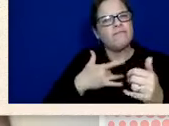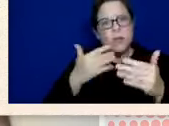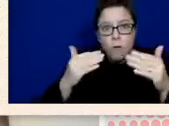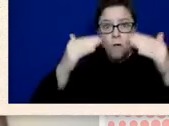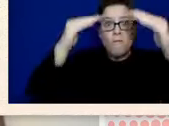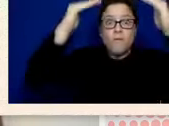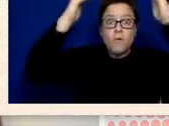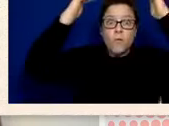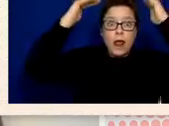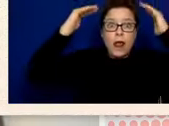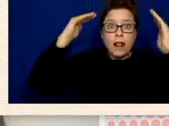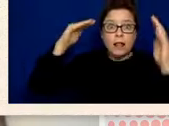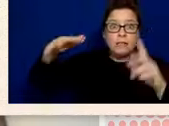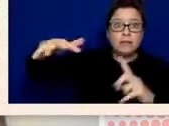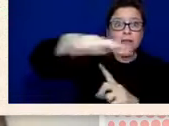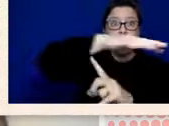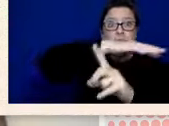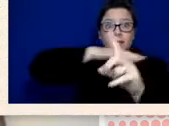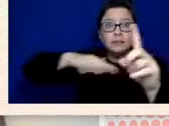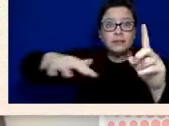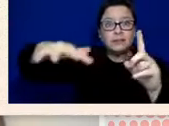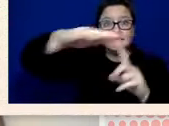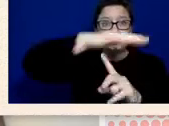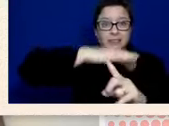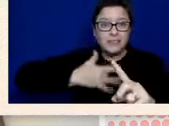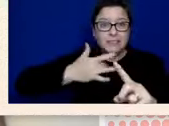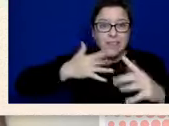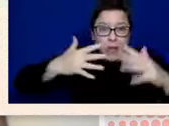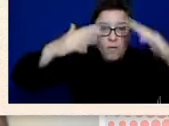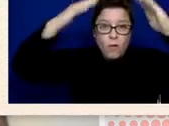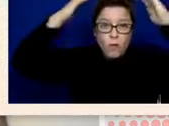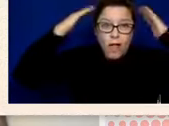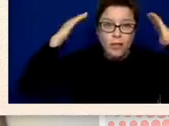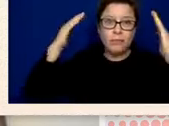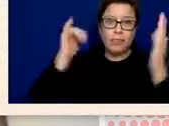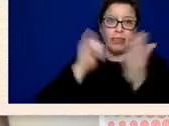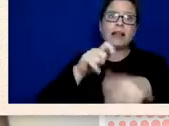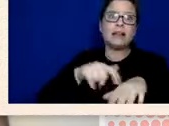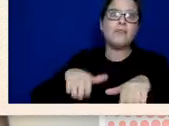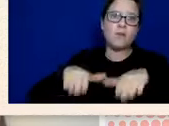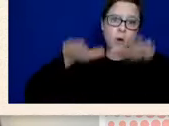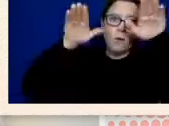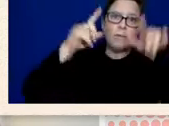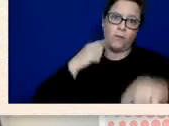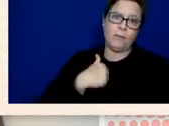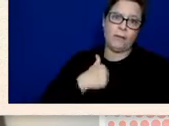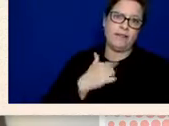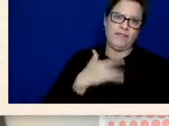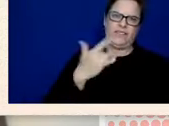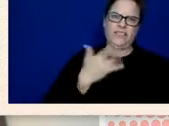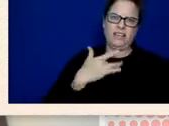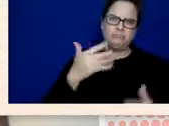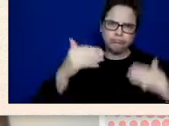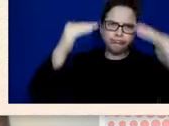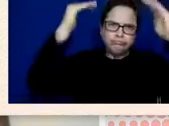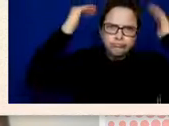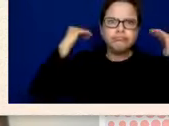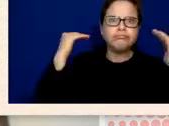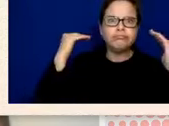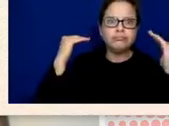environmental factors that did play along throughout our time when we were growing up. And I, you know, my brother and